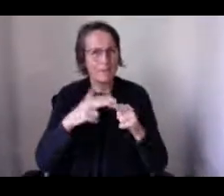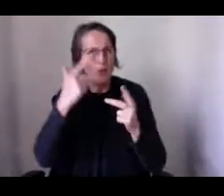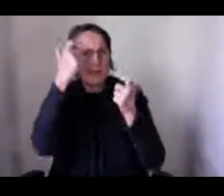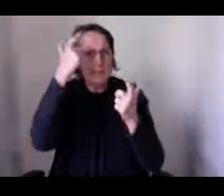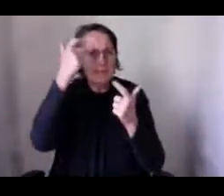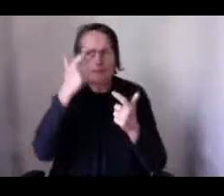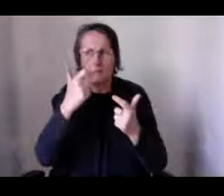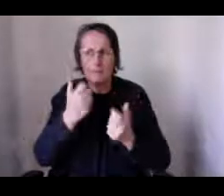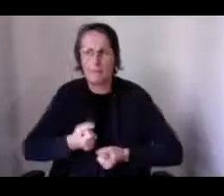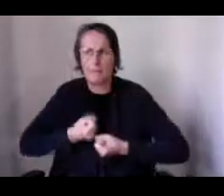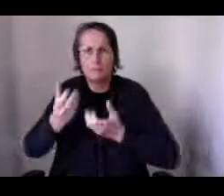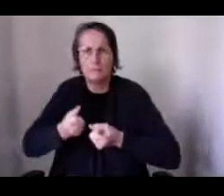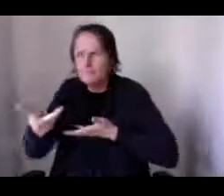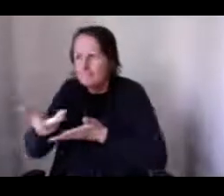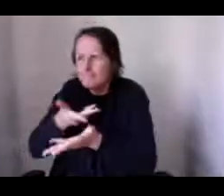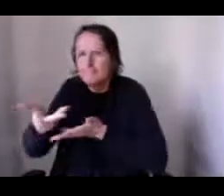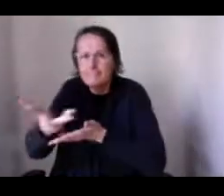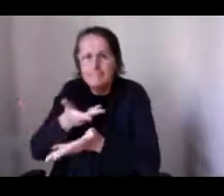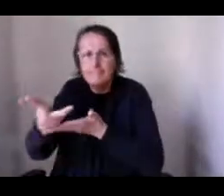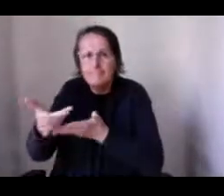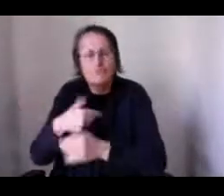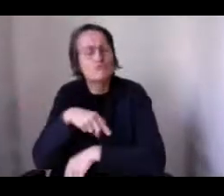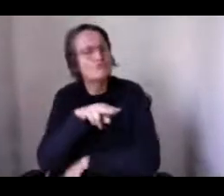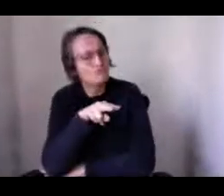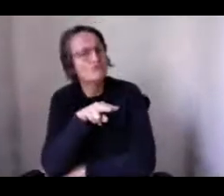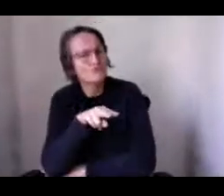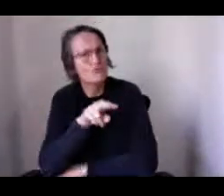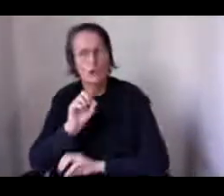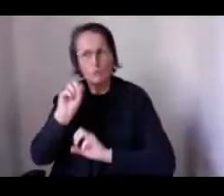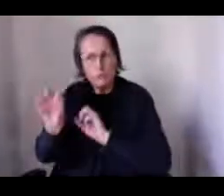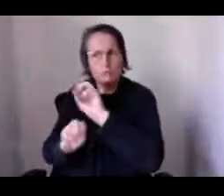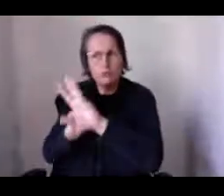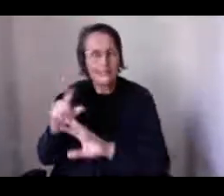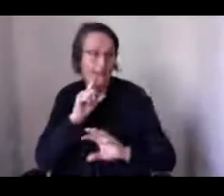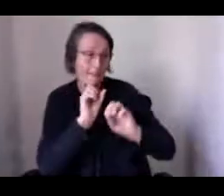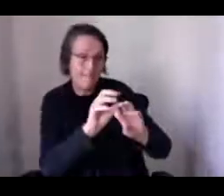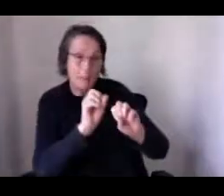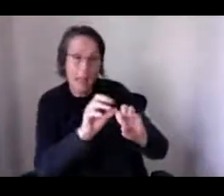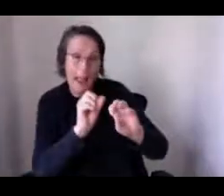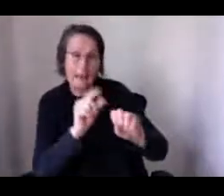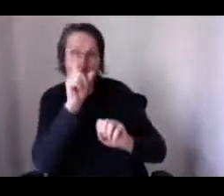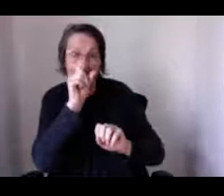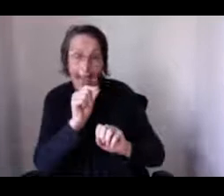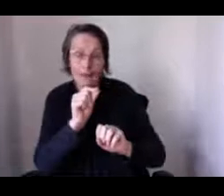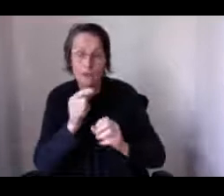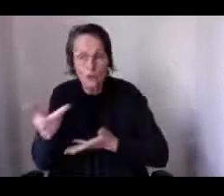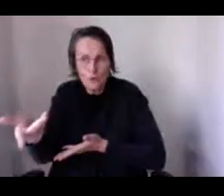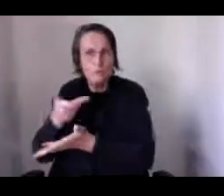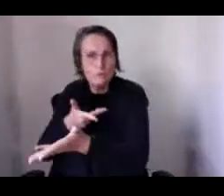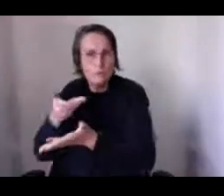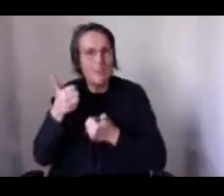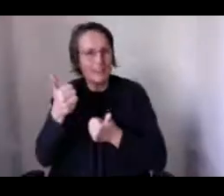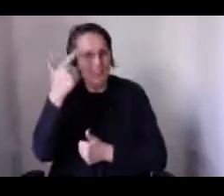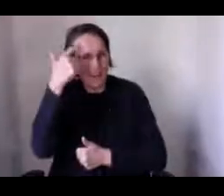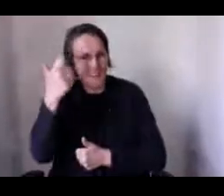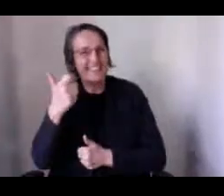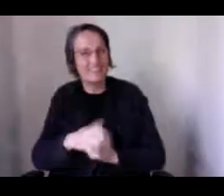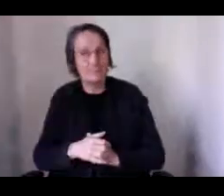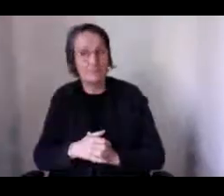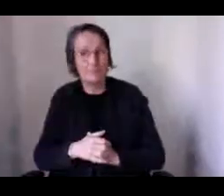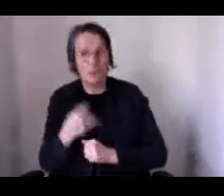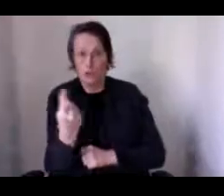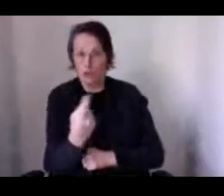to have another pair of ears to listen to what you're thinking, someone to wrap the idea through with, and more than happy to